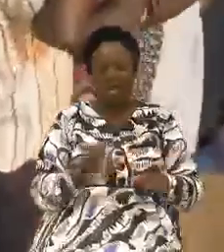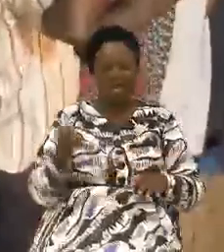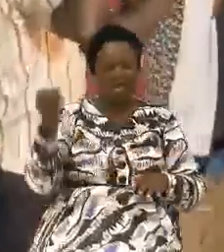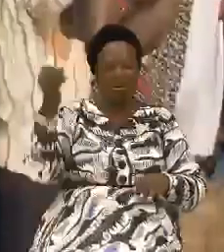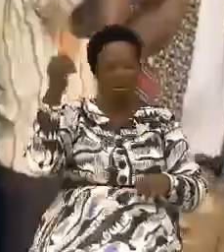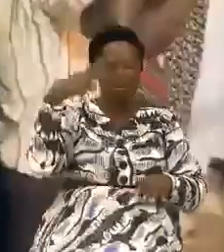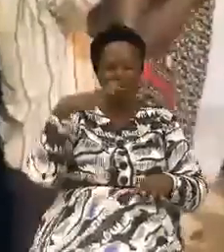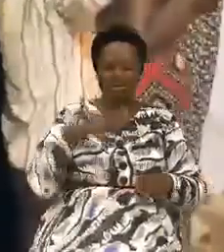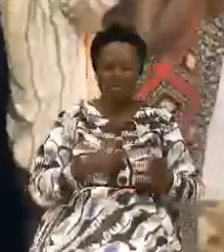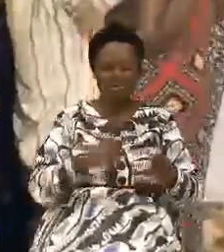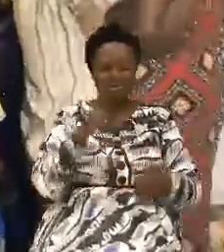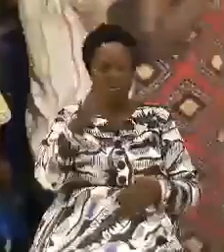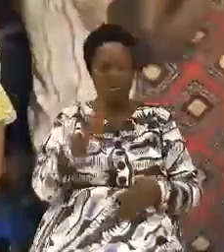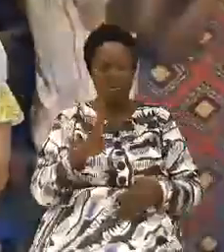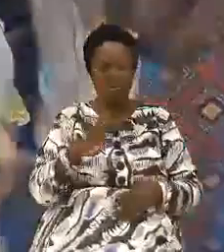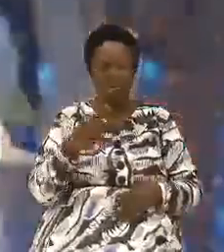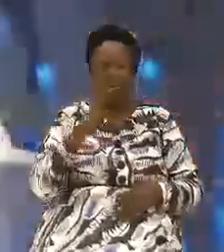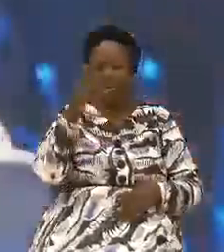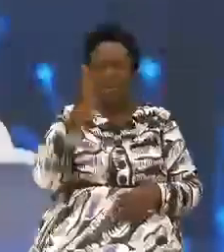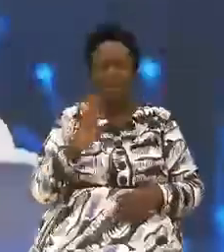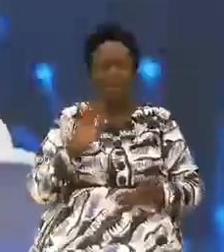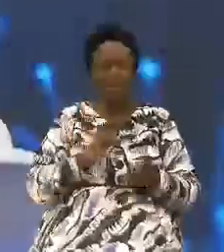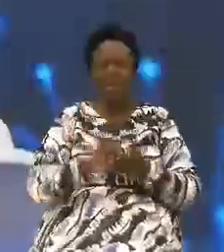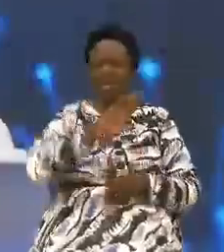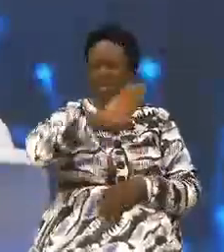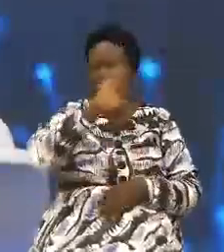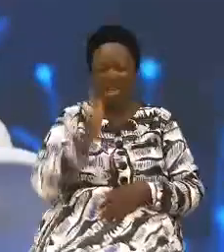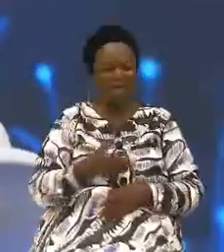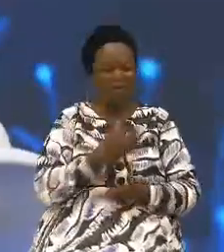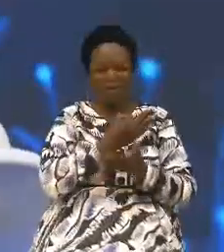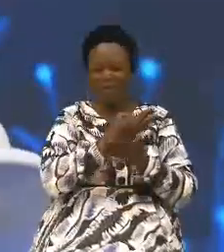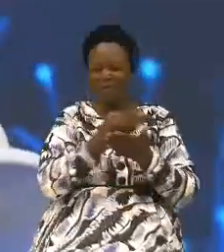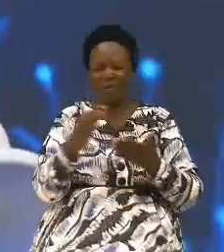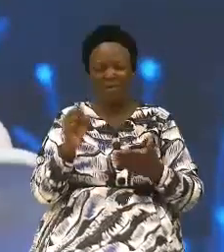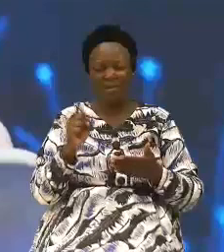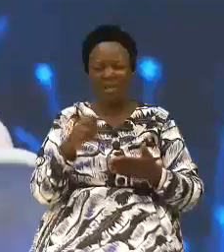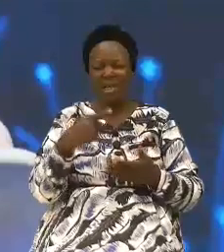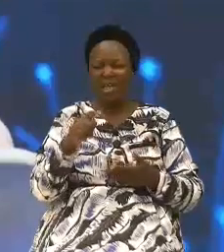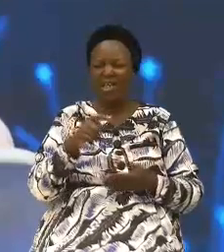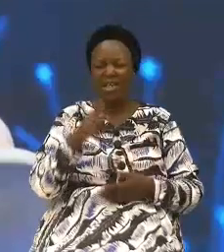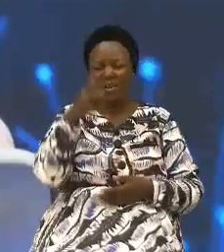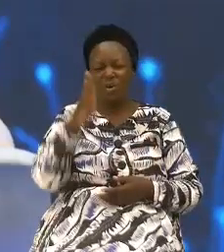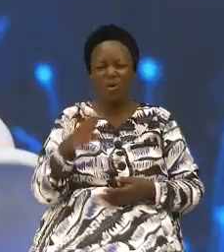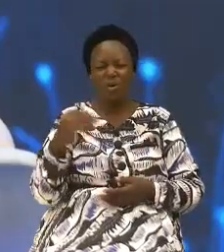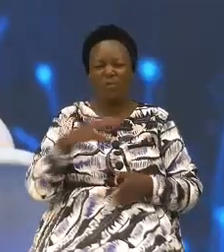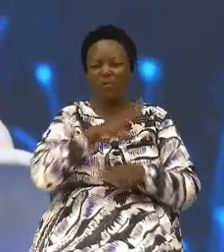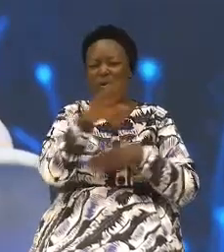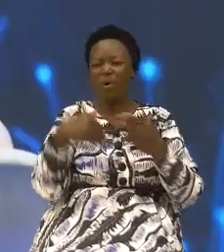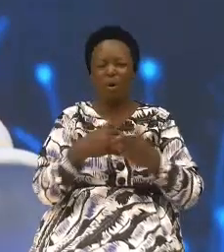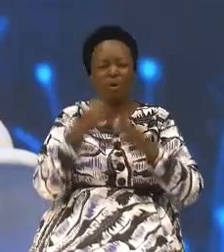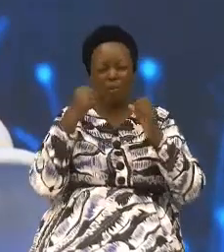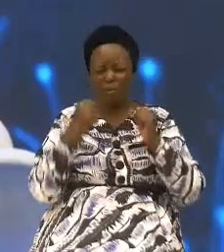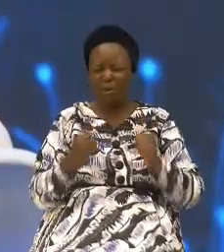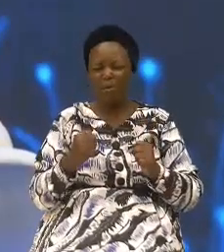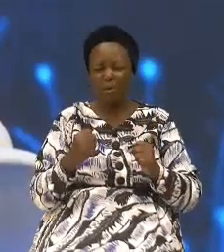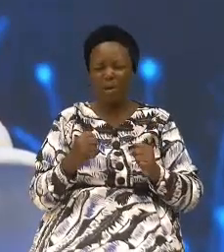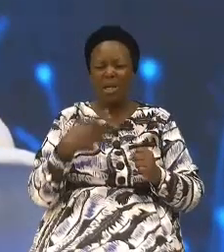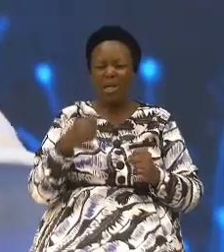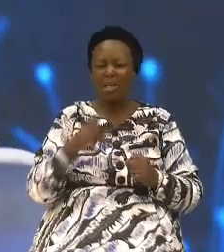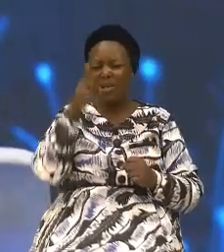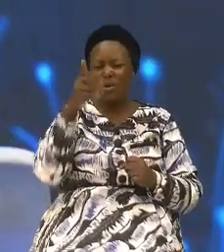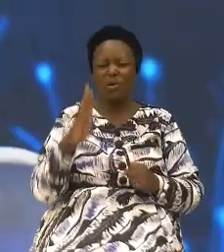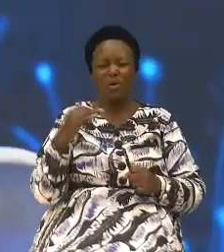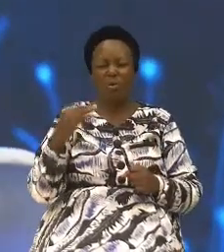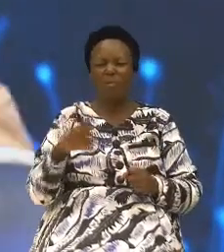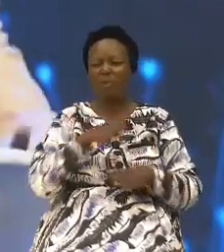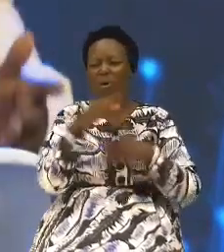the God that never fails, the God of all power, and the God of all mercy,